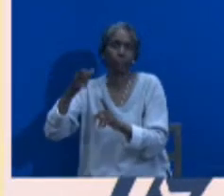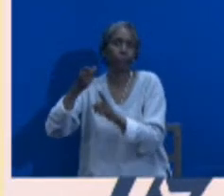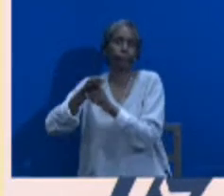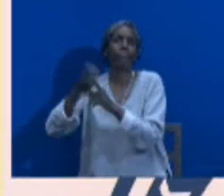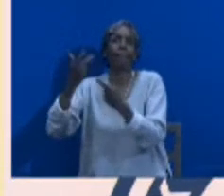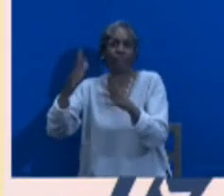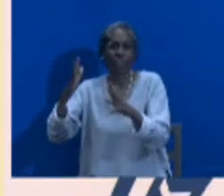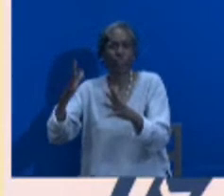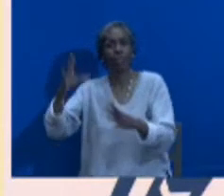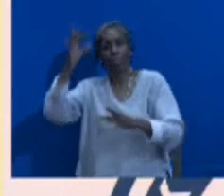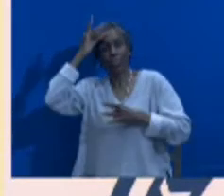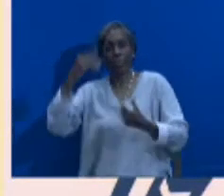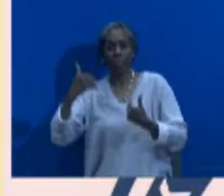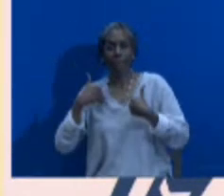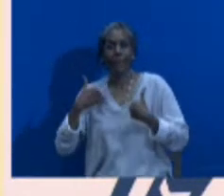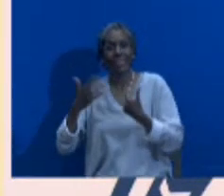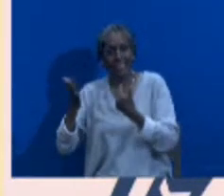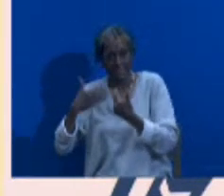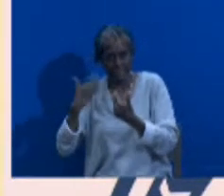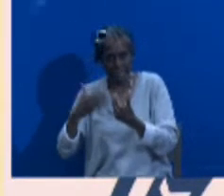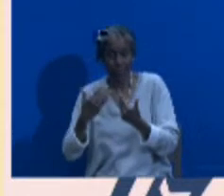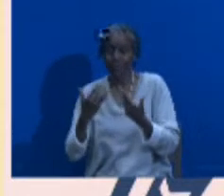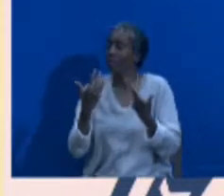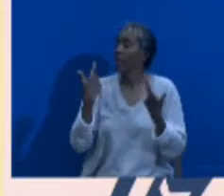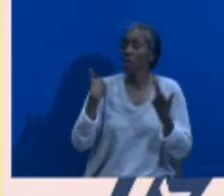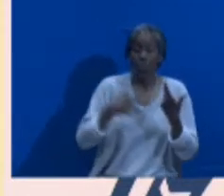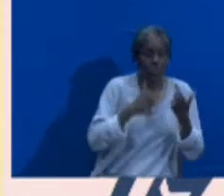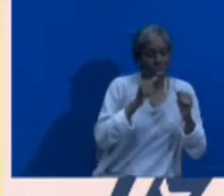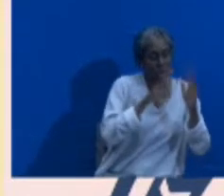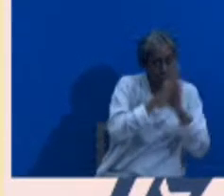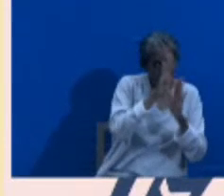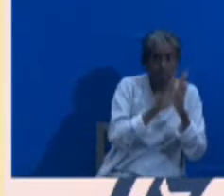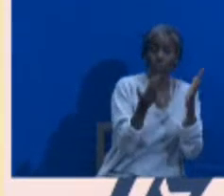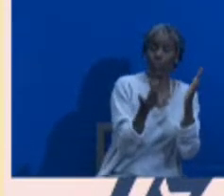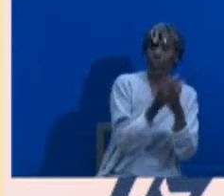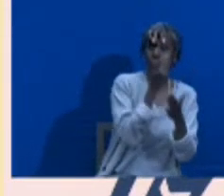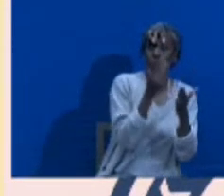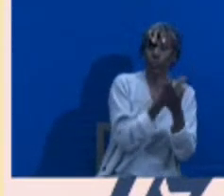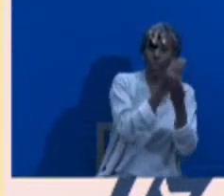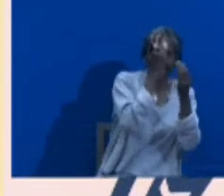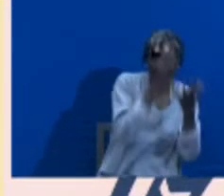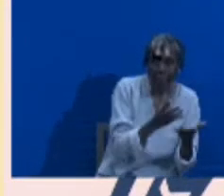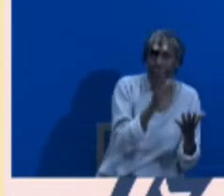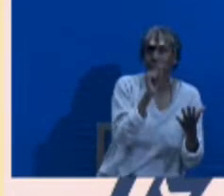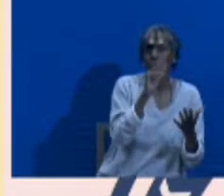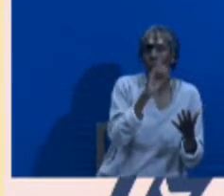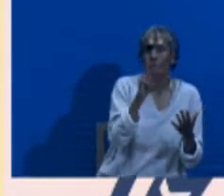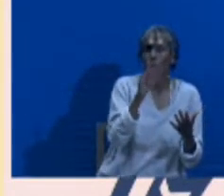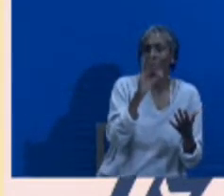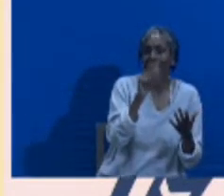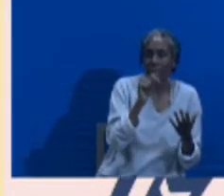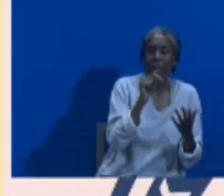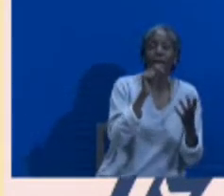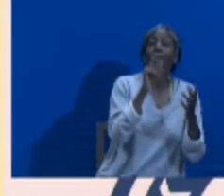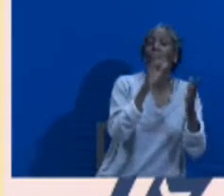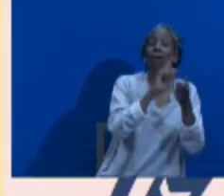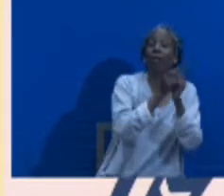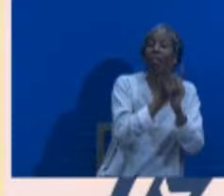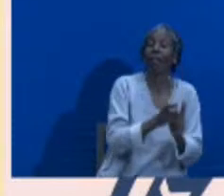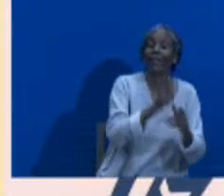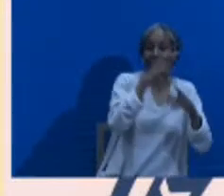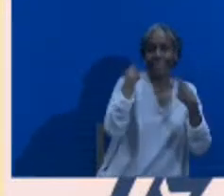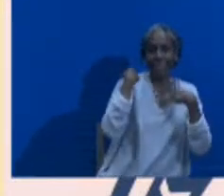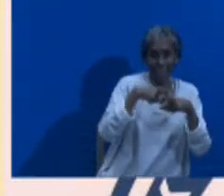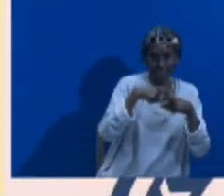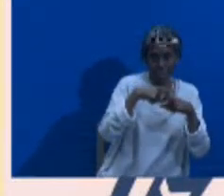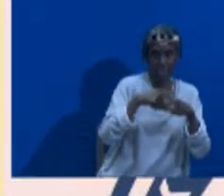the situation with expanded outreach and education. We've developed a Spanish toolkit, which is on our website. We have pulled